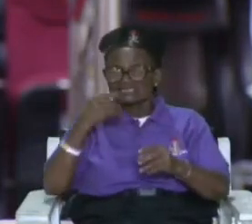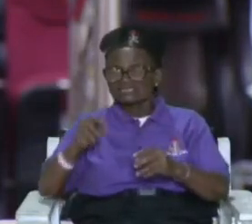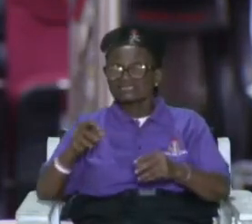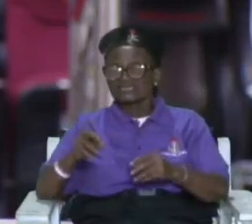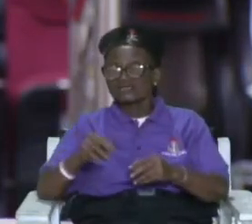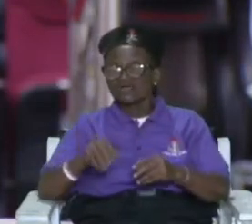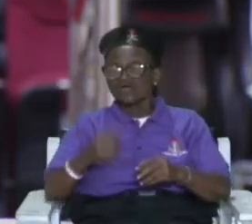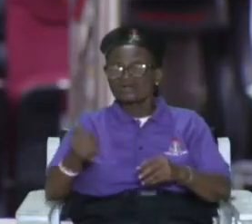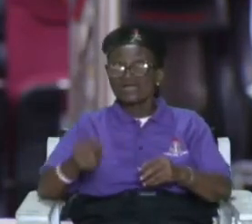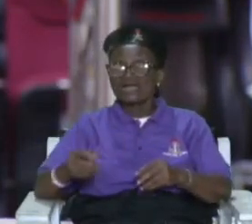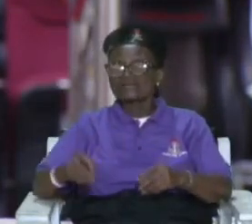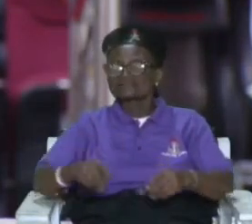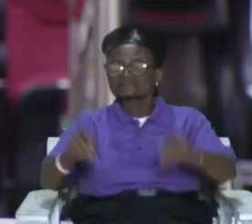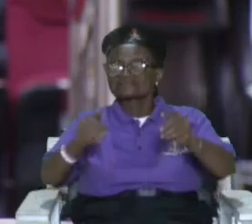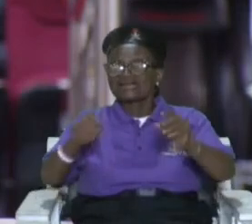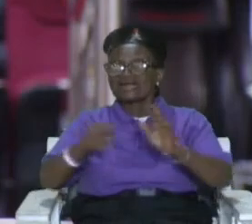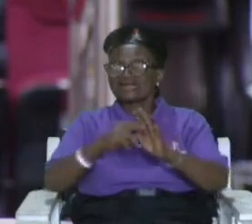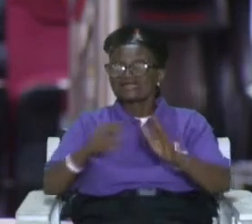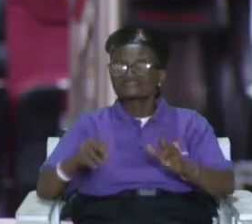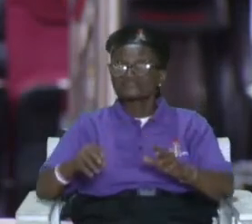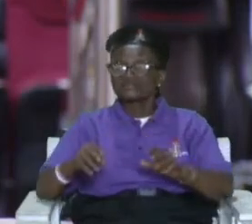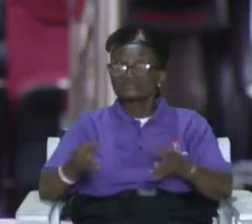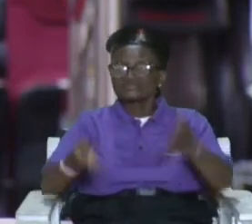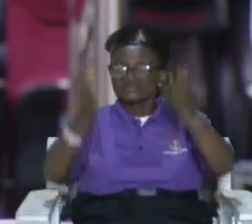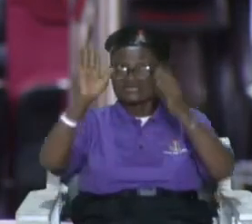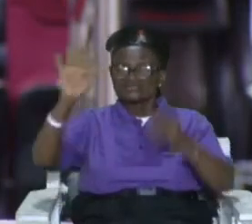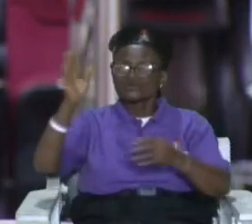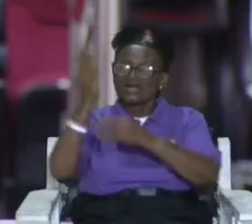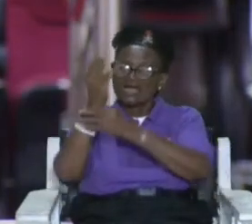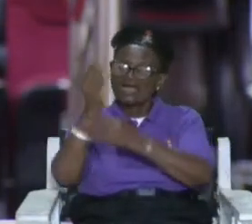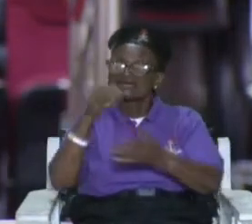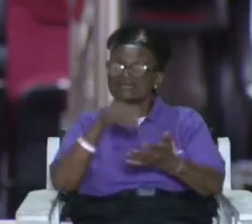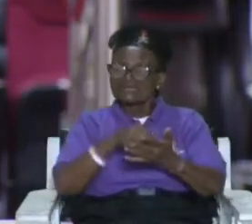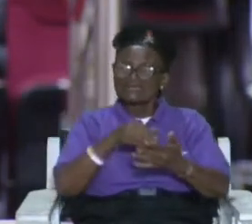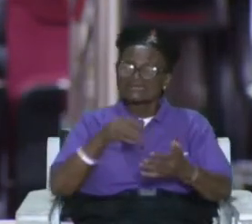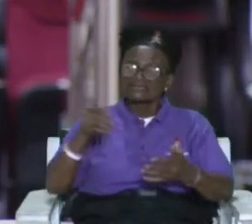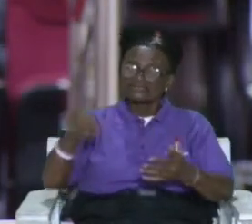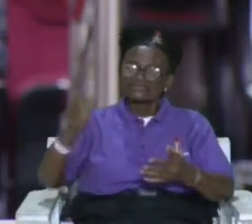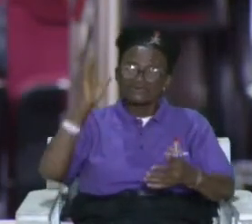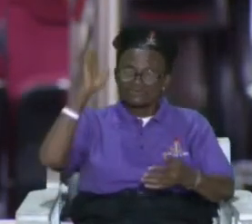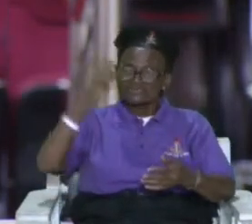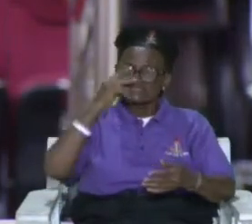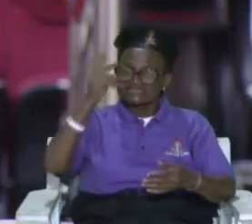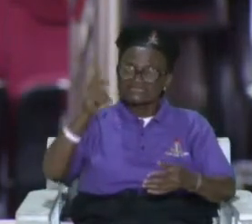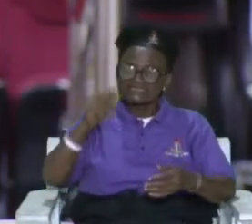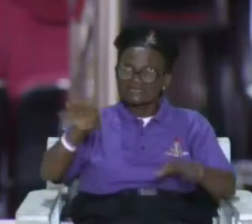and the sea closed on the enemies.